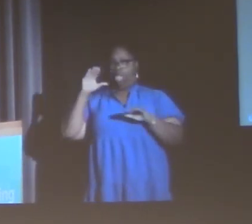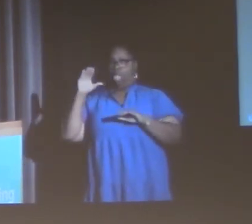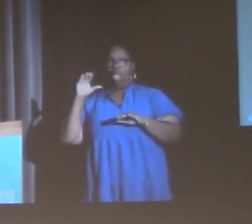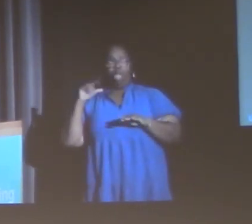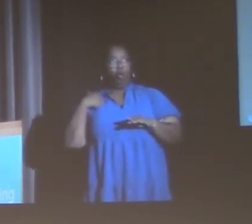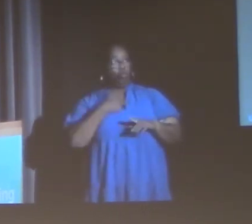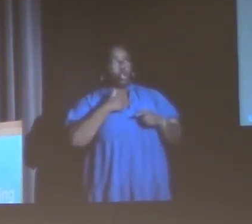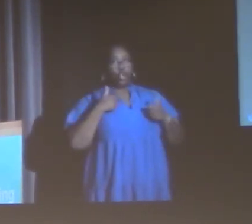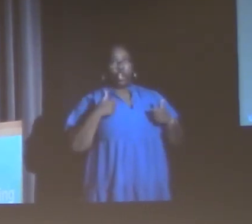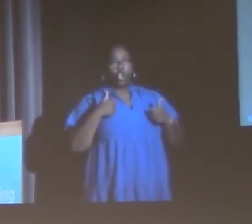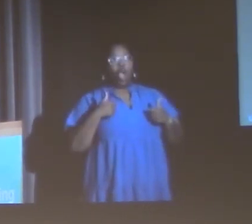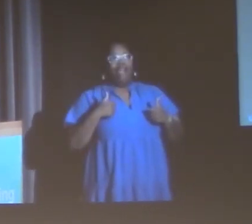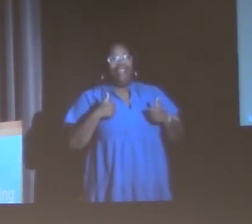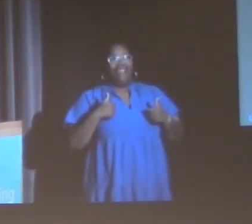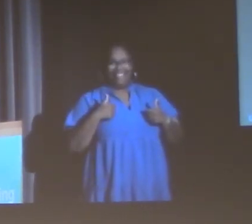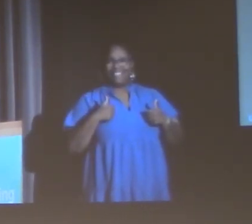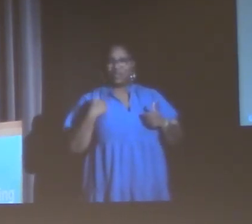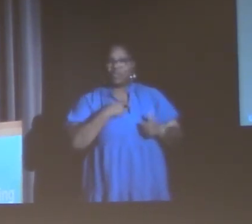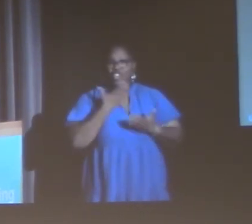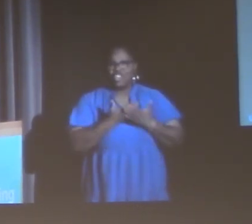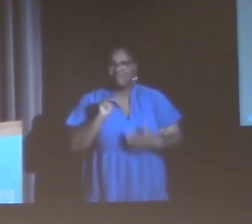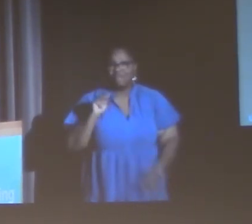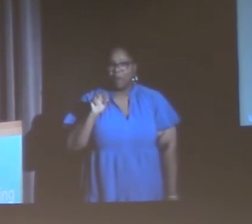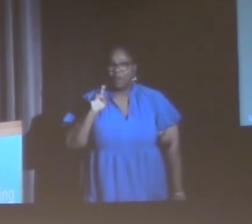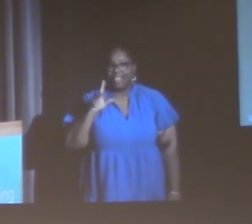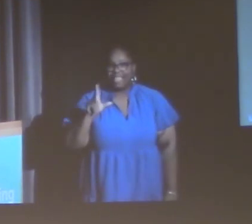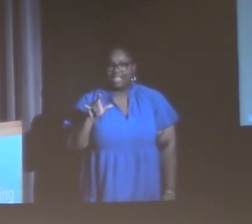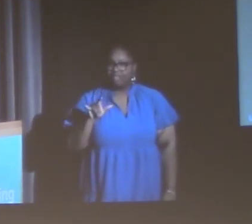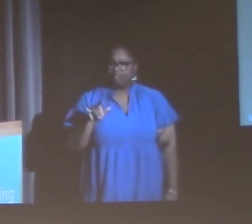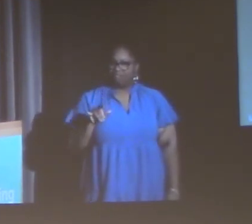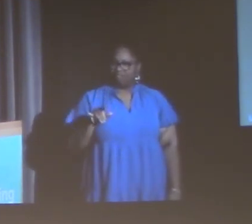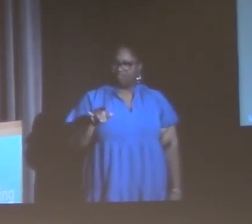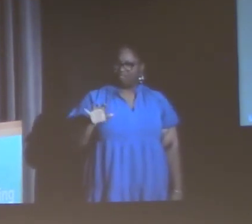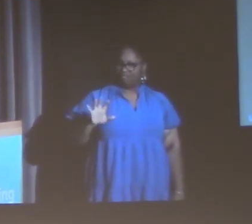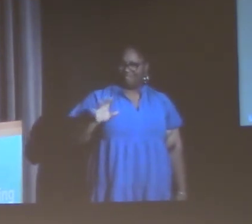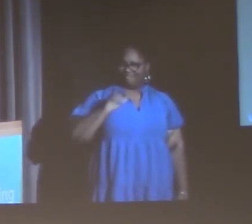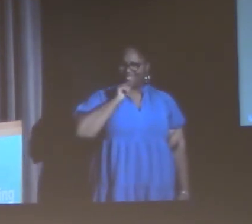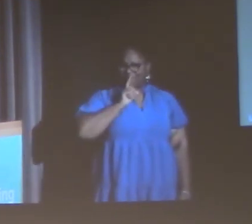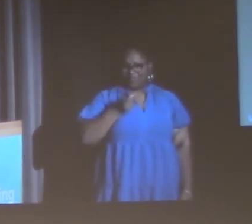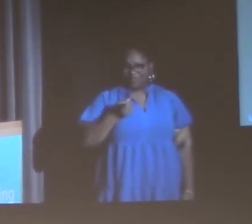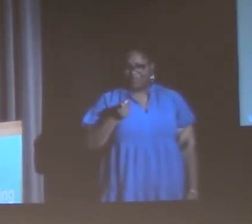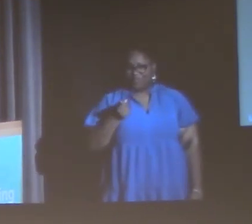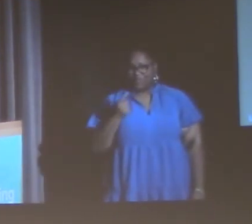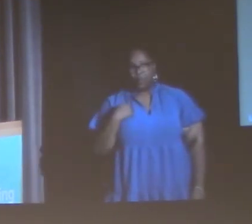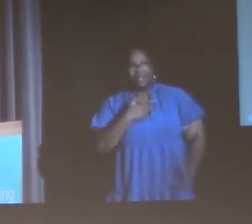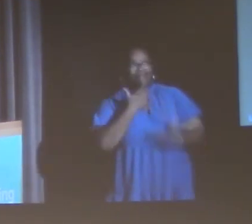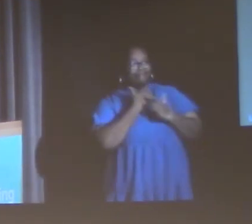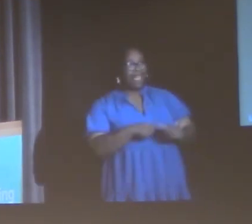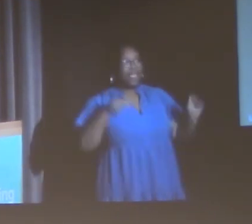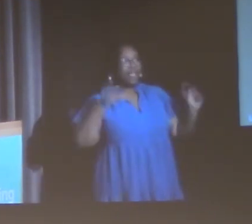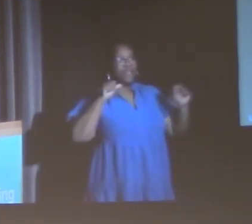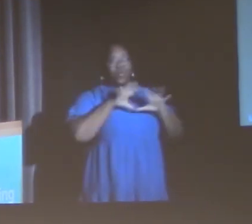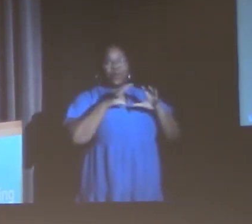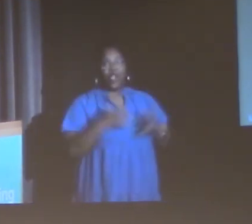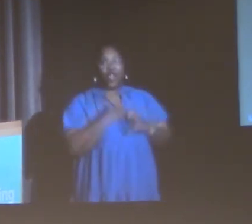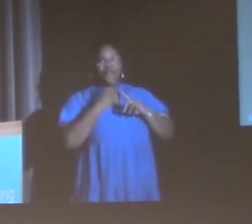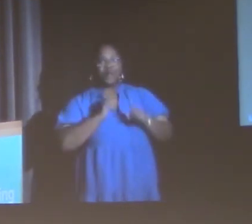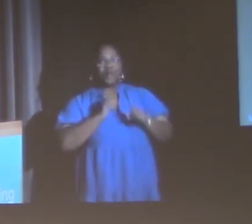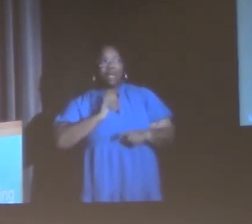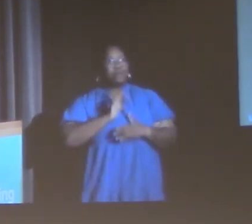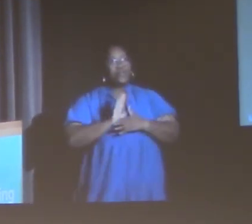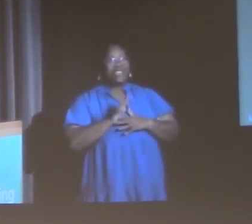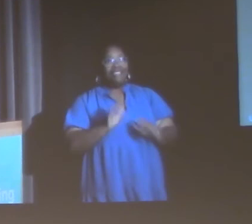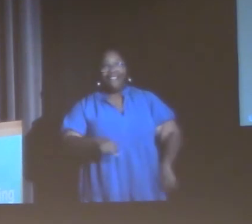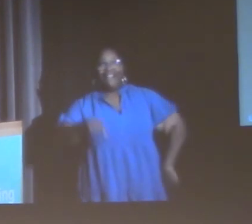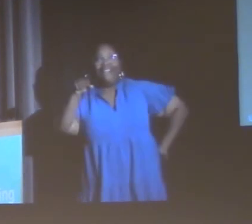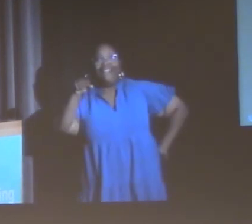We're morally good. And we're not. We're not. We're not saving the world because we make a movie. We think